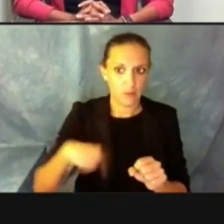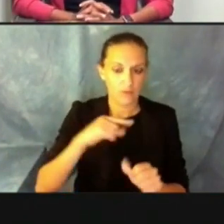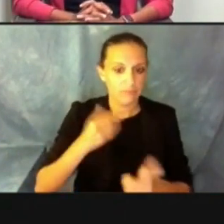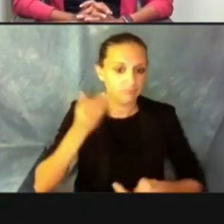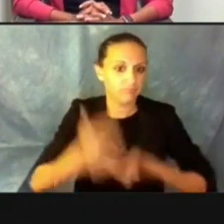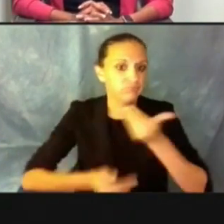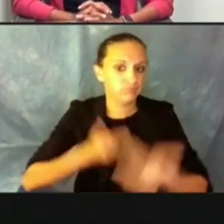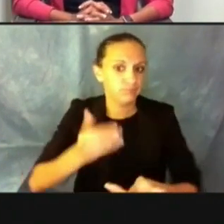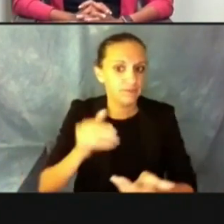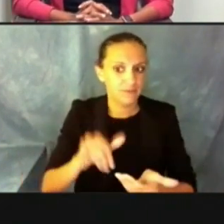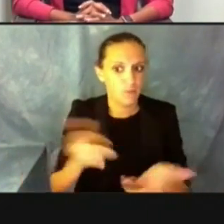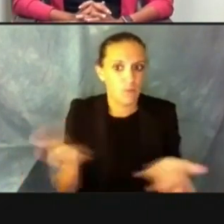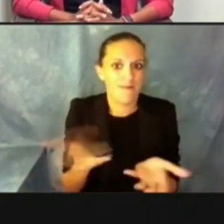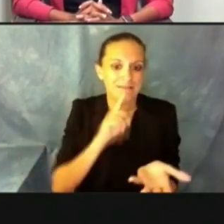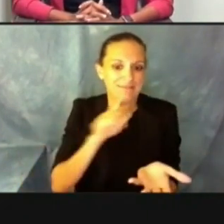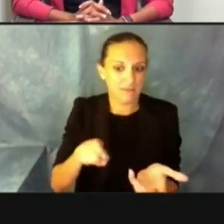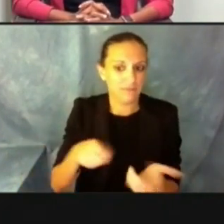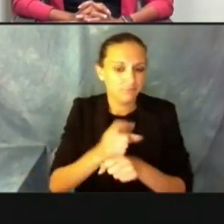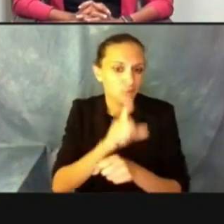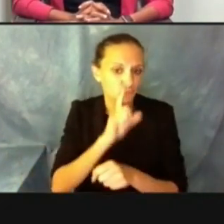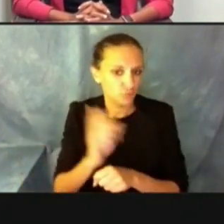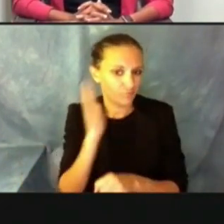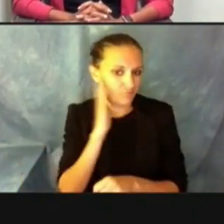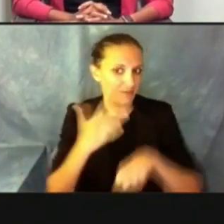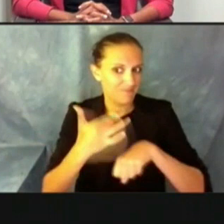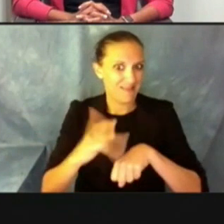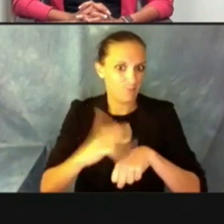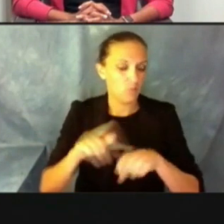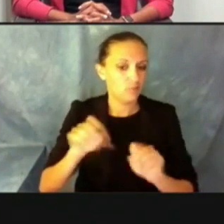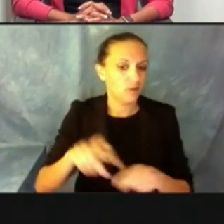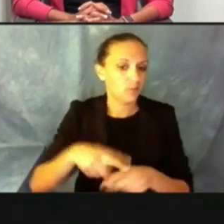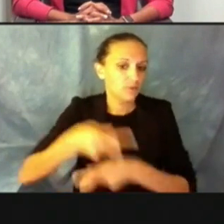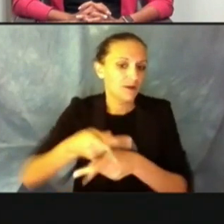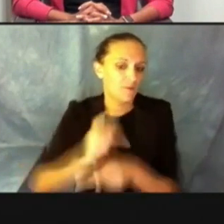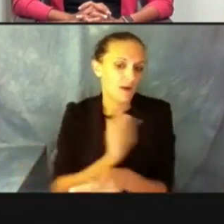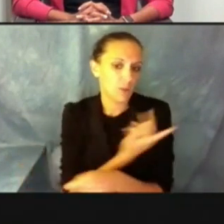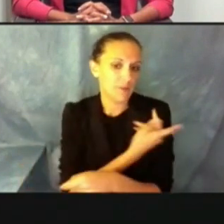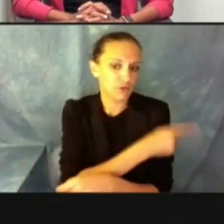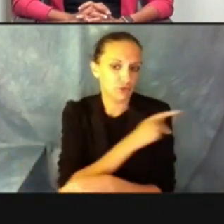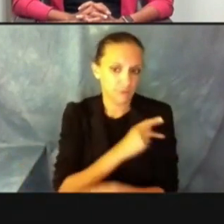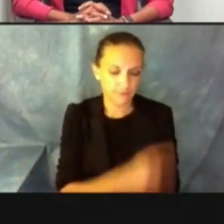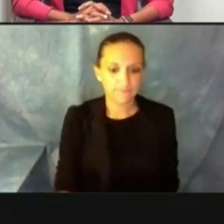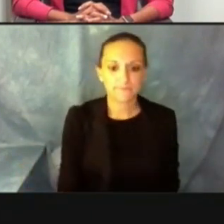are needed to have beds available to take care of our patients.